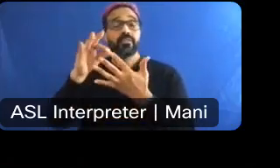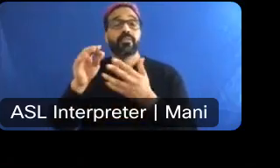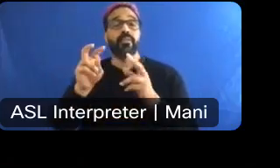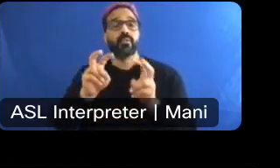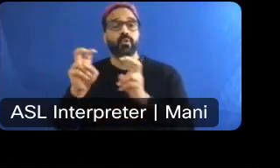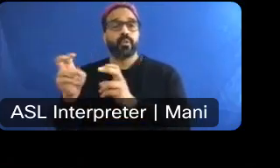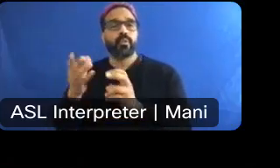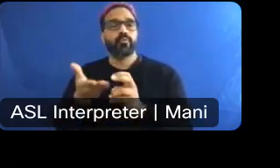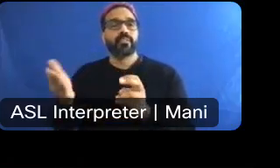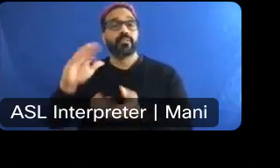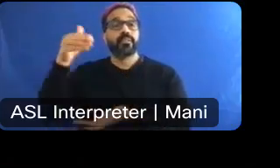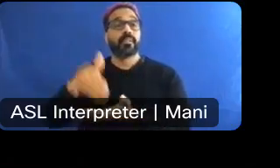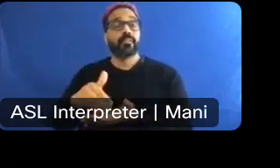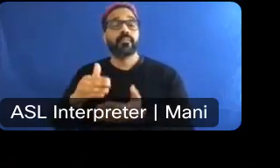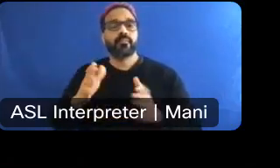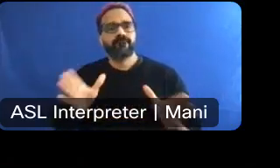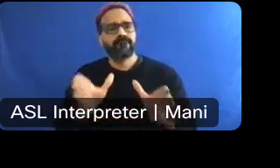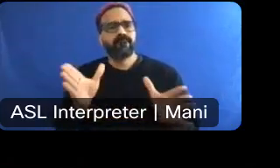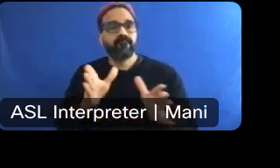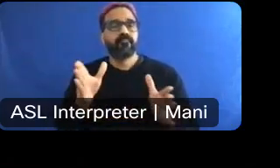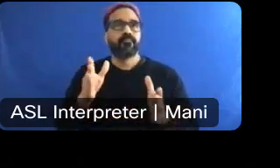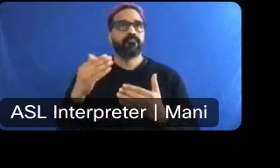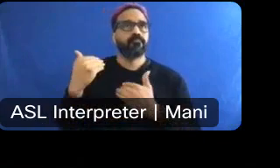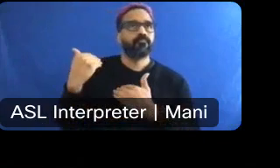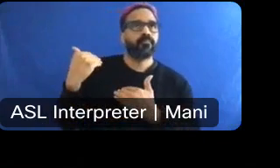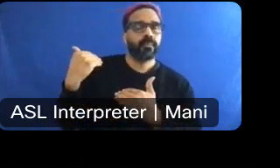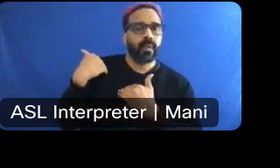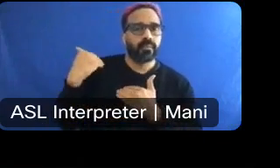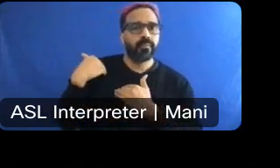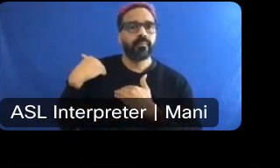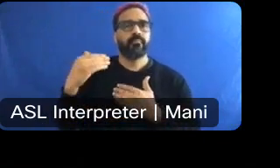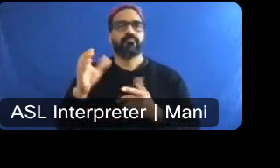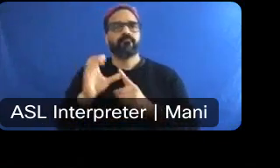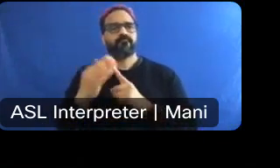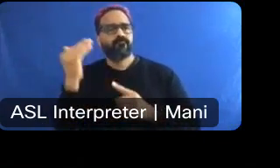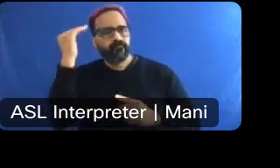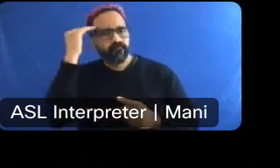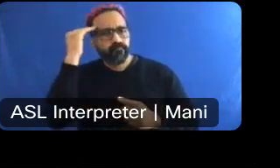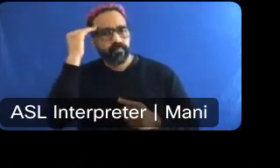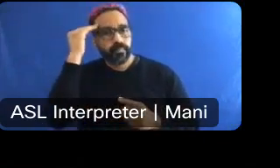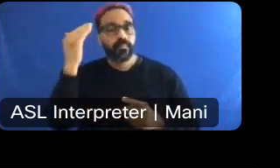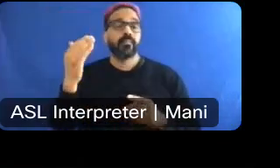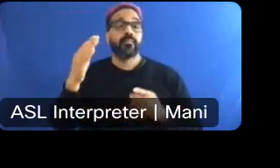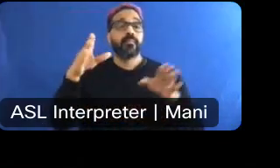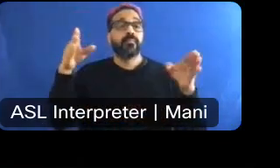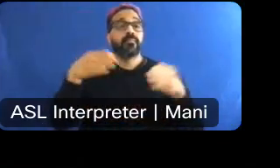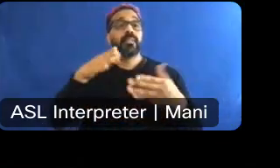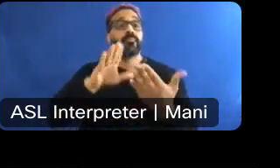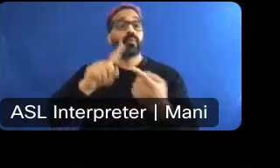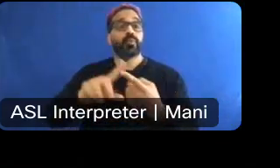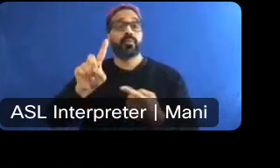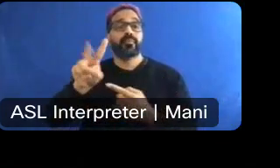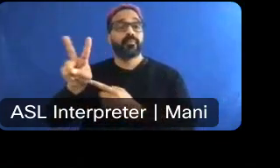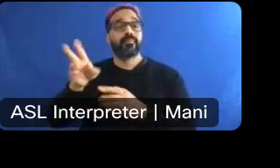an accessible, culturally responsive, trauma-informed approach in the domestic violence field and an accessible